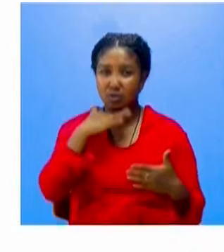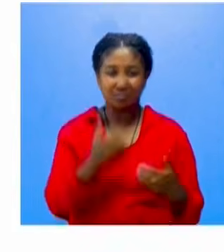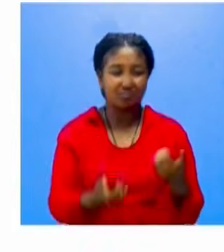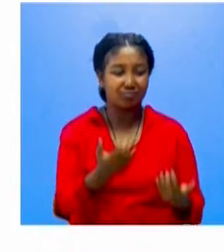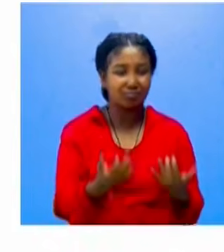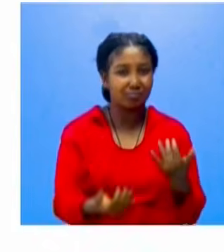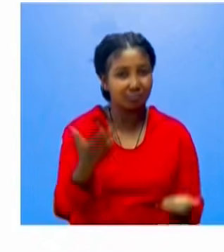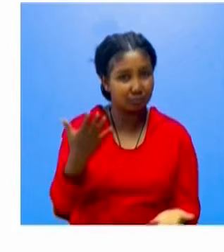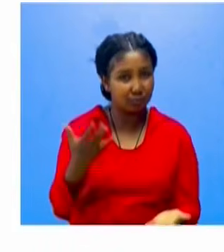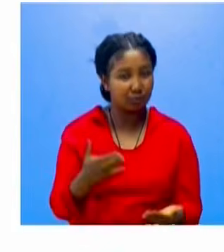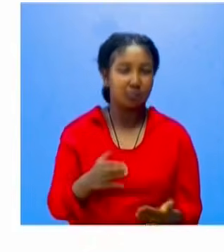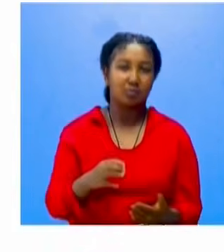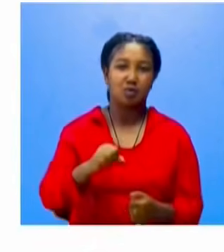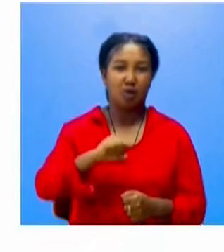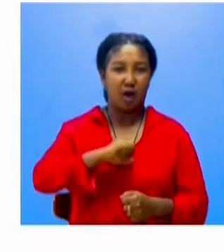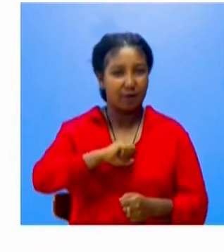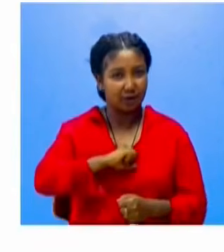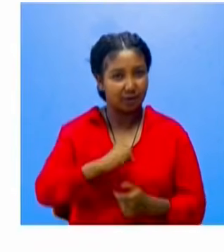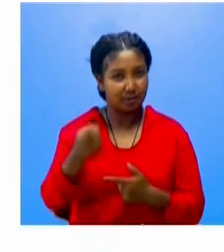Coughing,